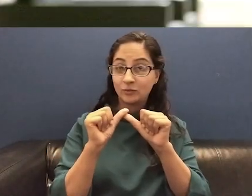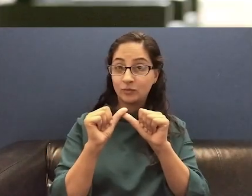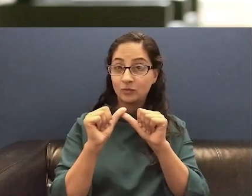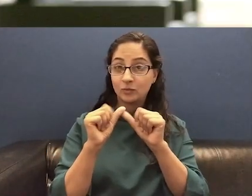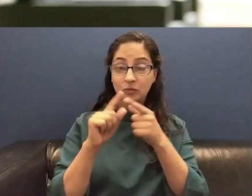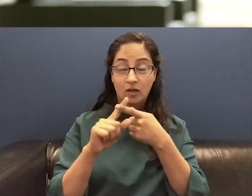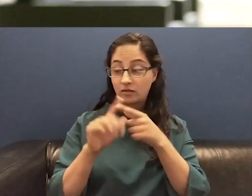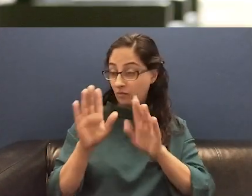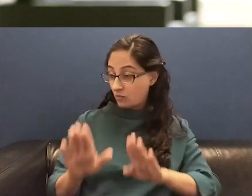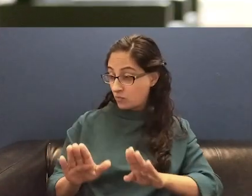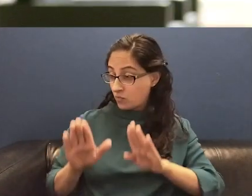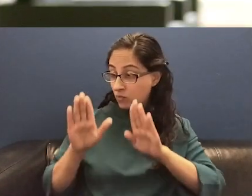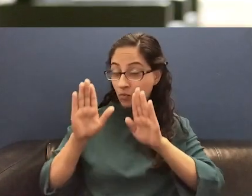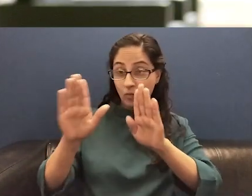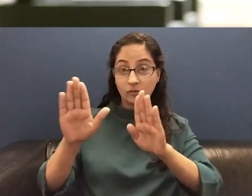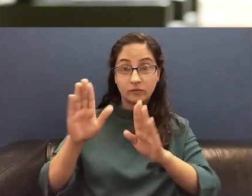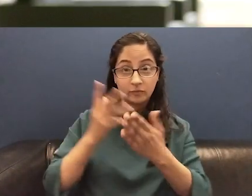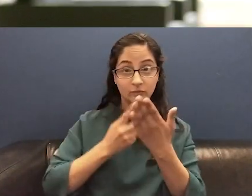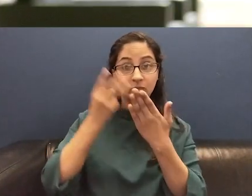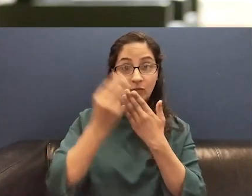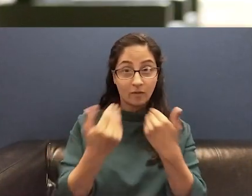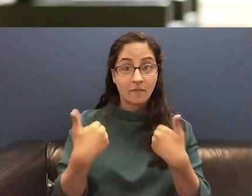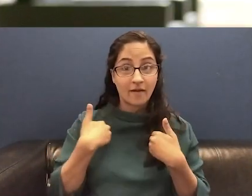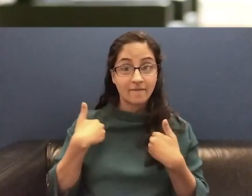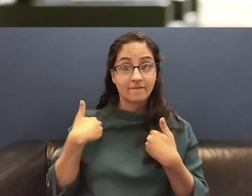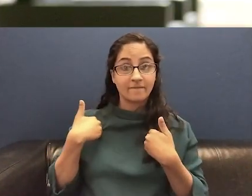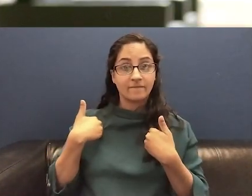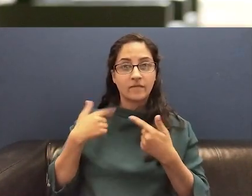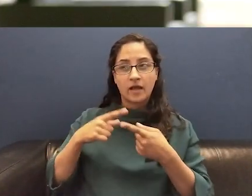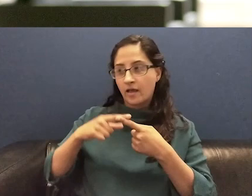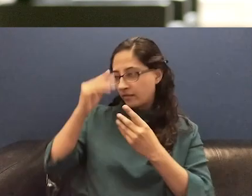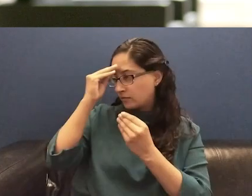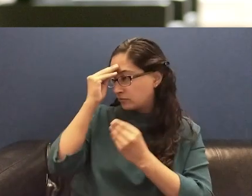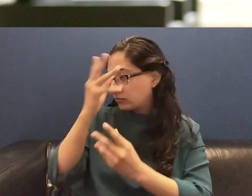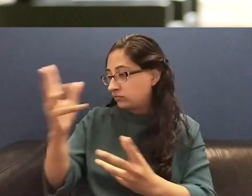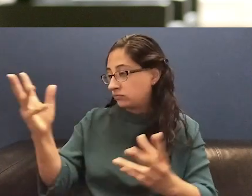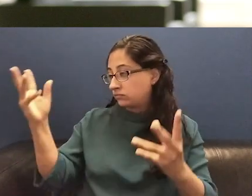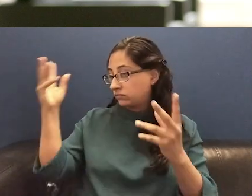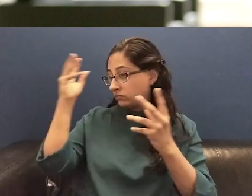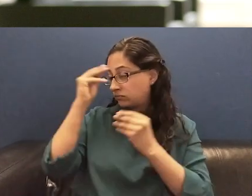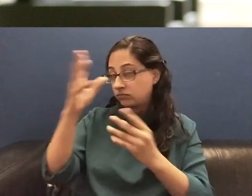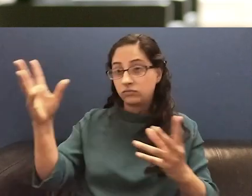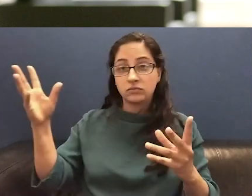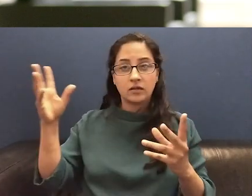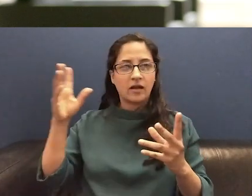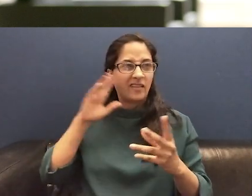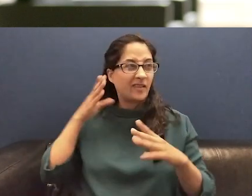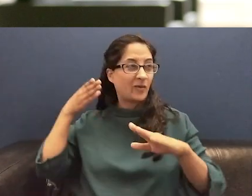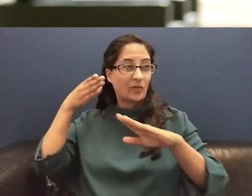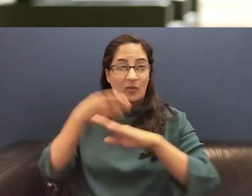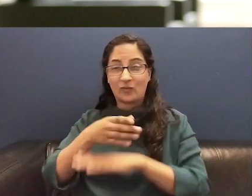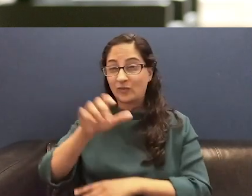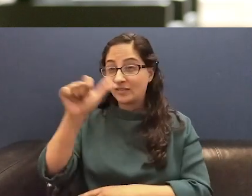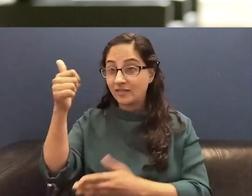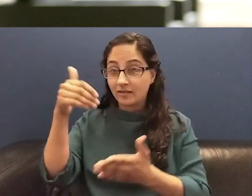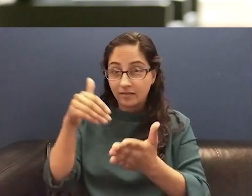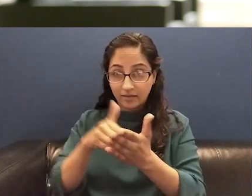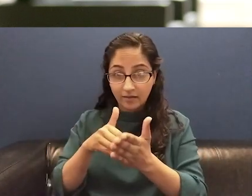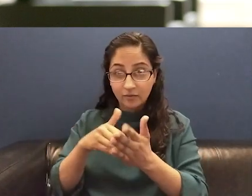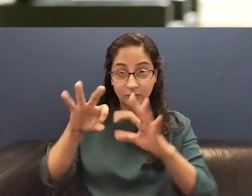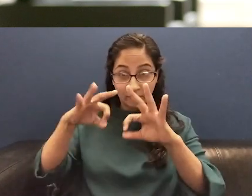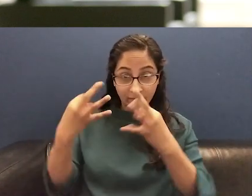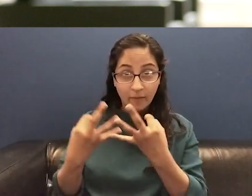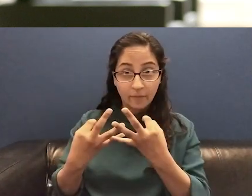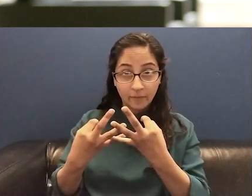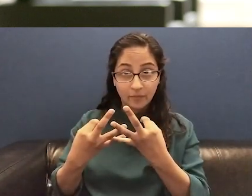leaders. And this has reached, each episode was reaching tens of thousands of families. So it's a great example of